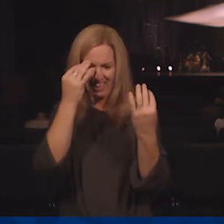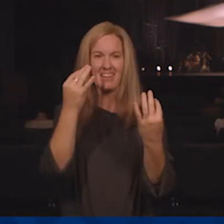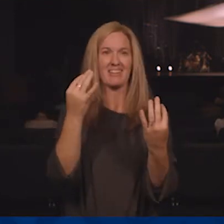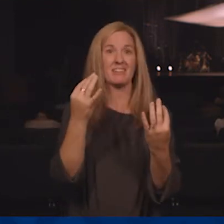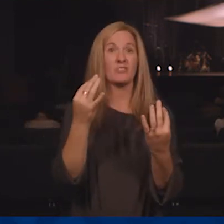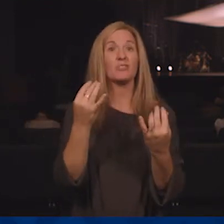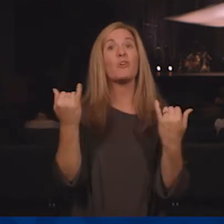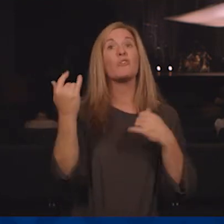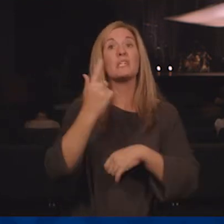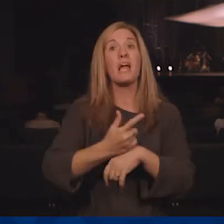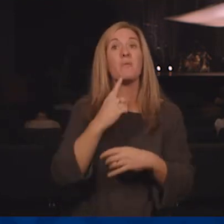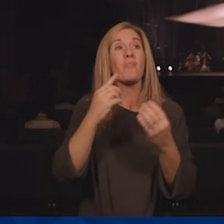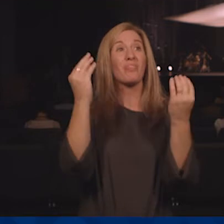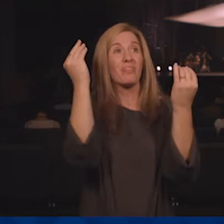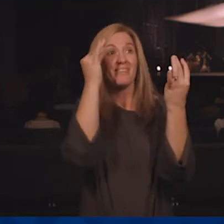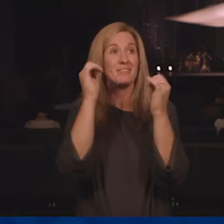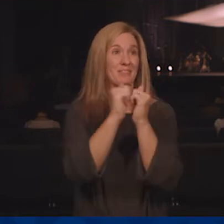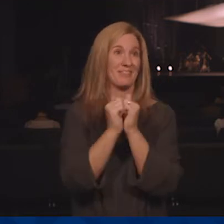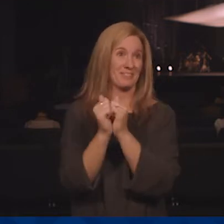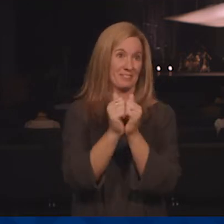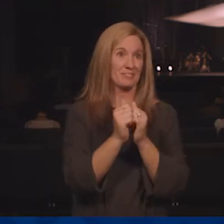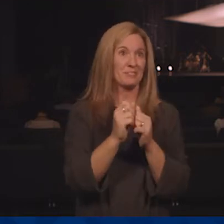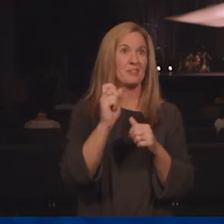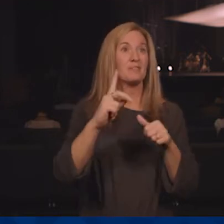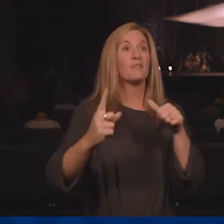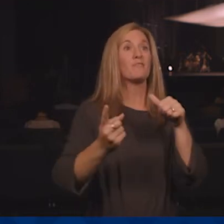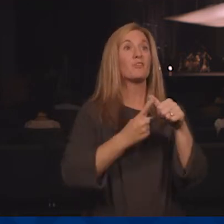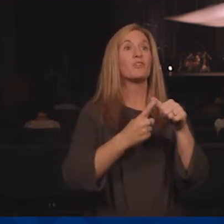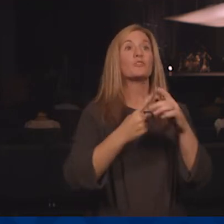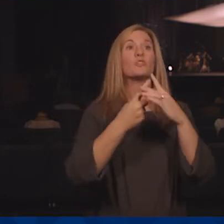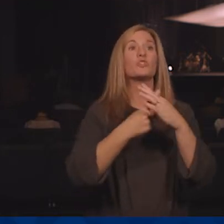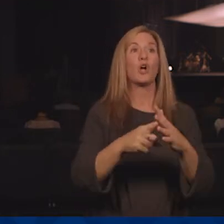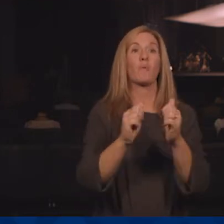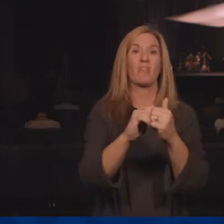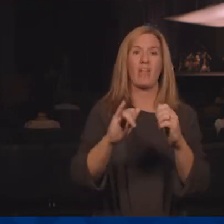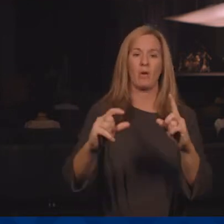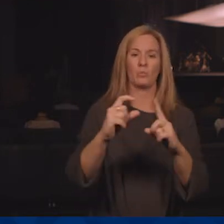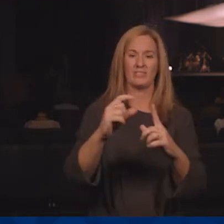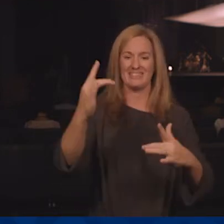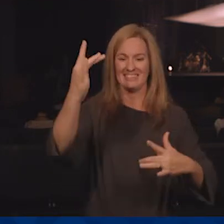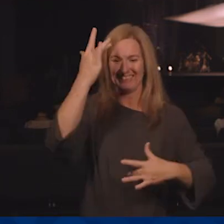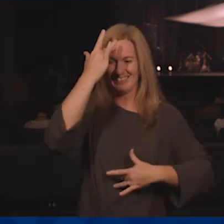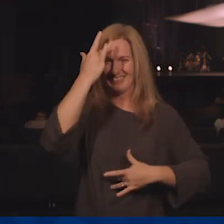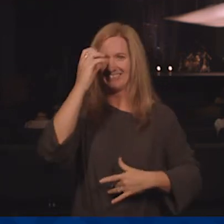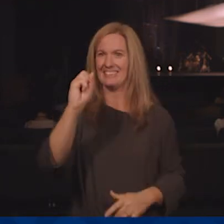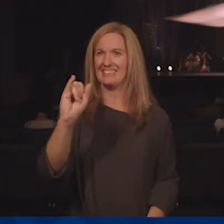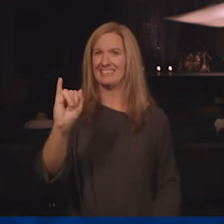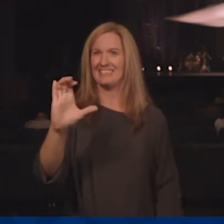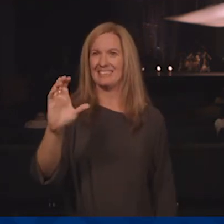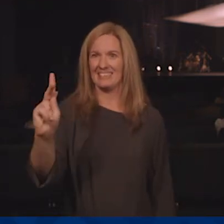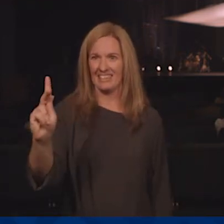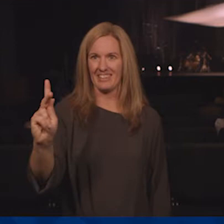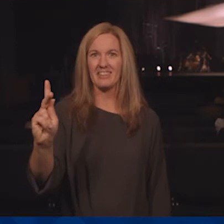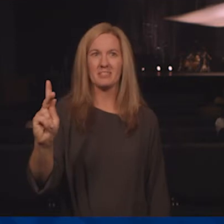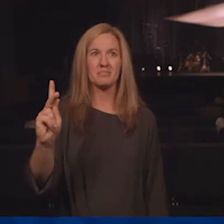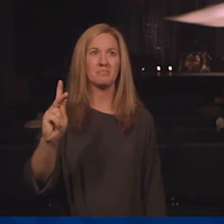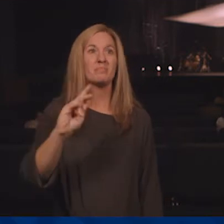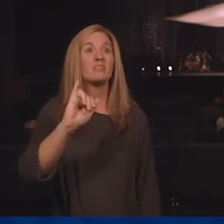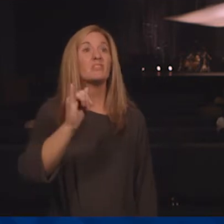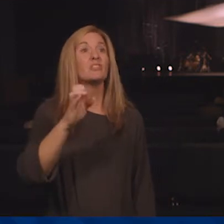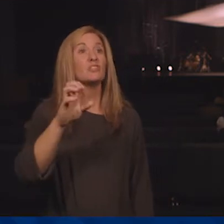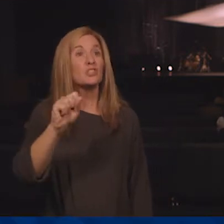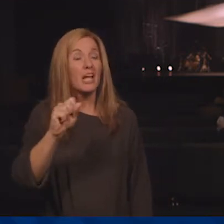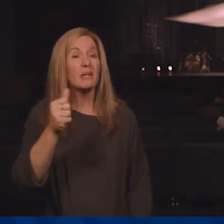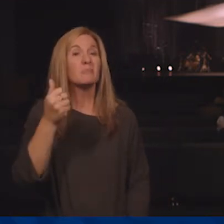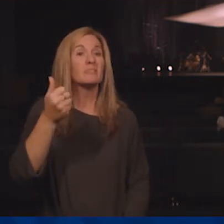this morning. First, let's start with the sick business. James is talking about people who are in